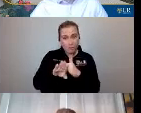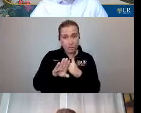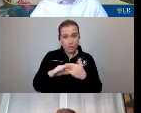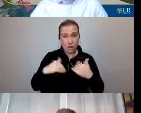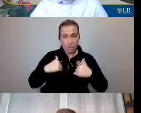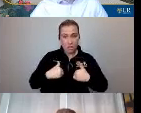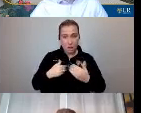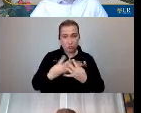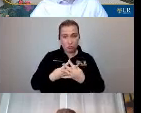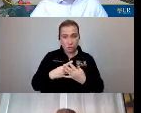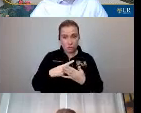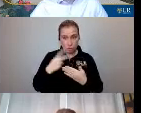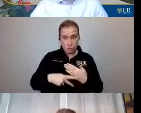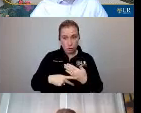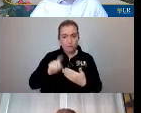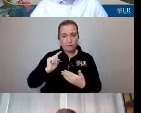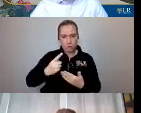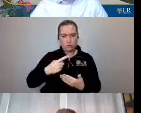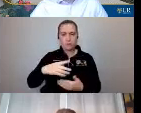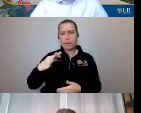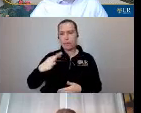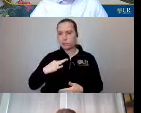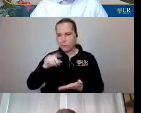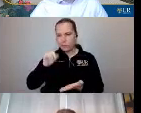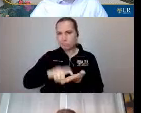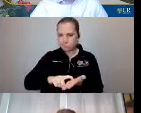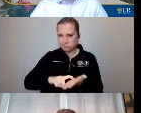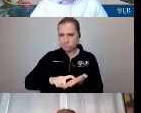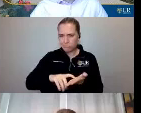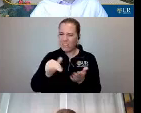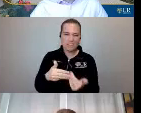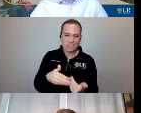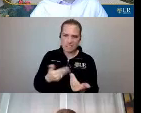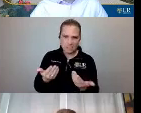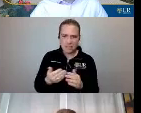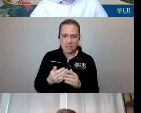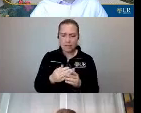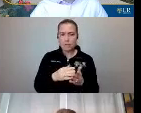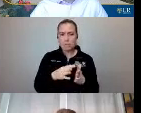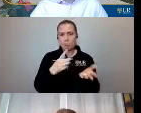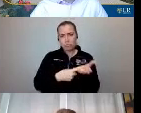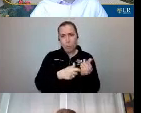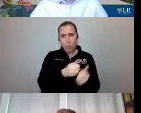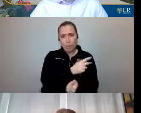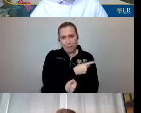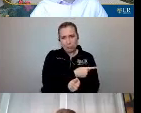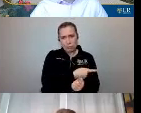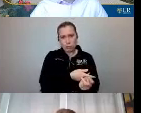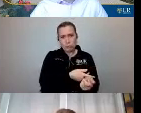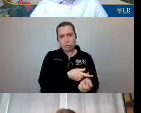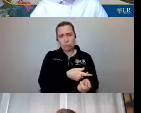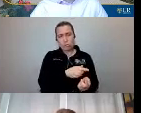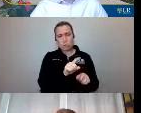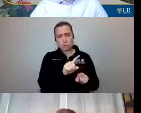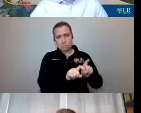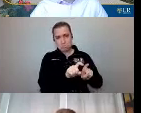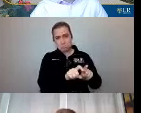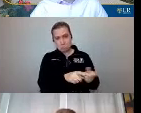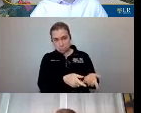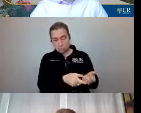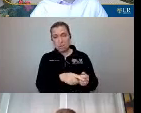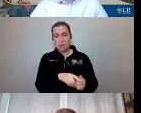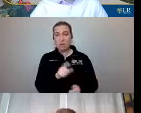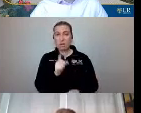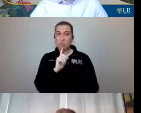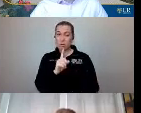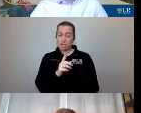eligibility identification. And that's easy. We have a discussion with them, and we honestly, probably a quarter to a third